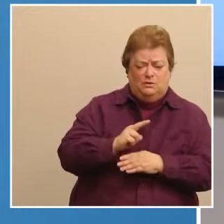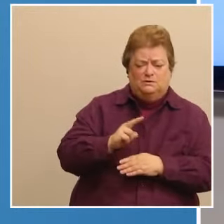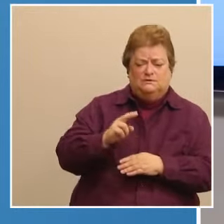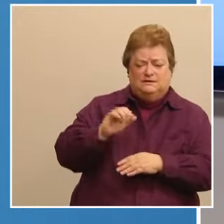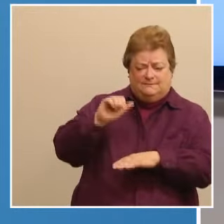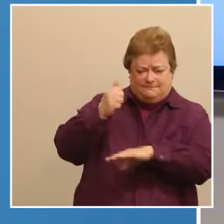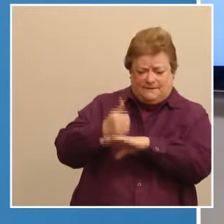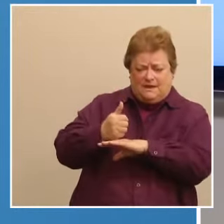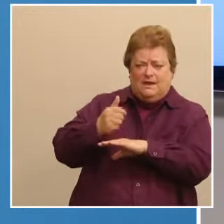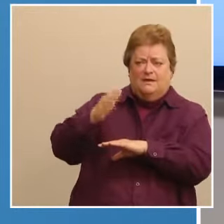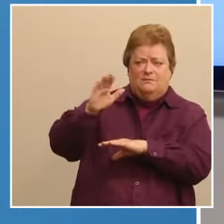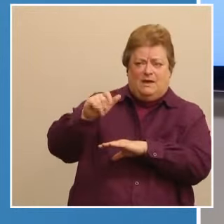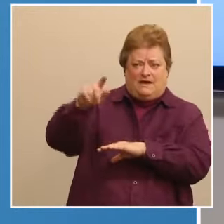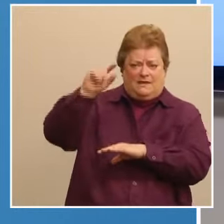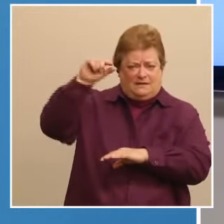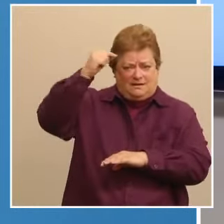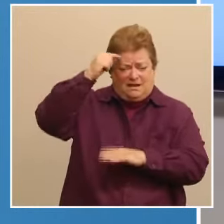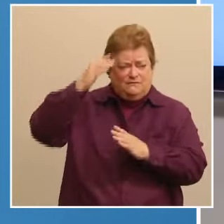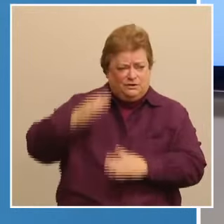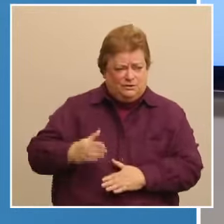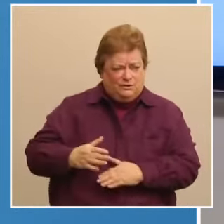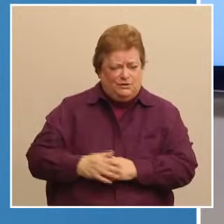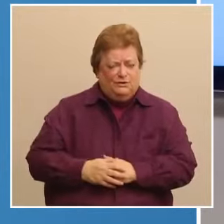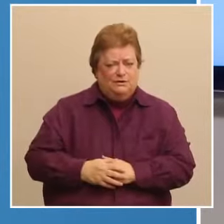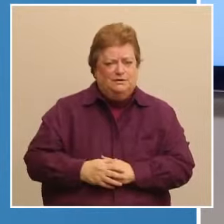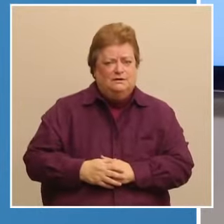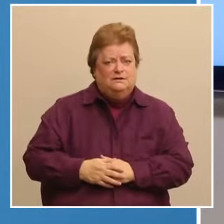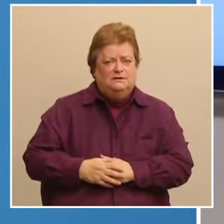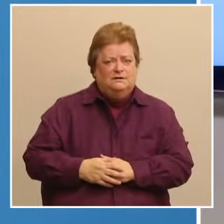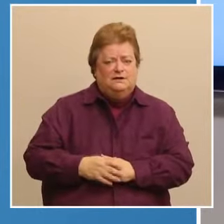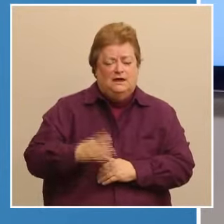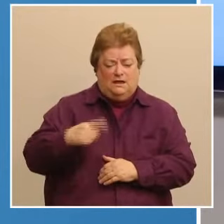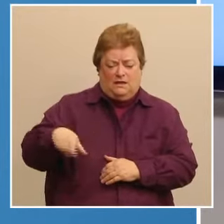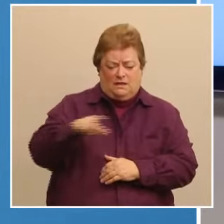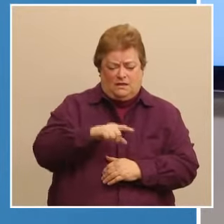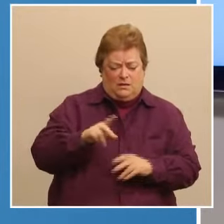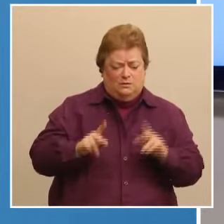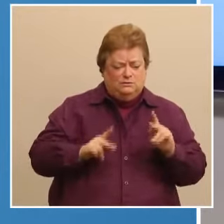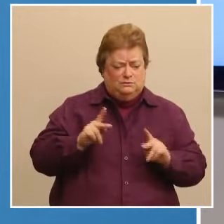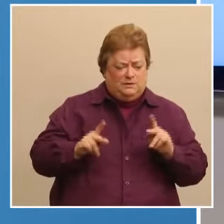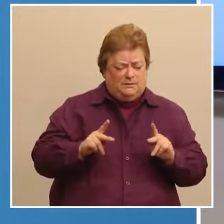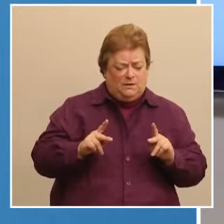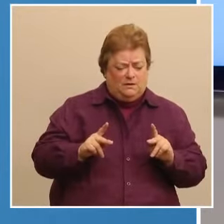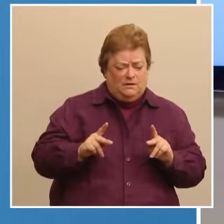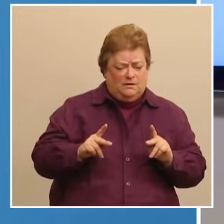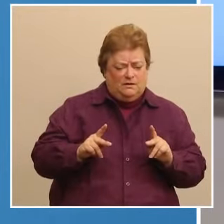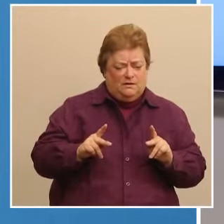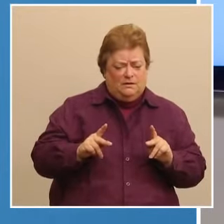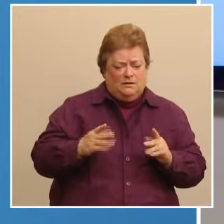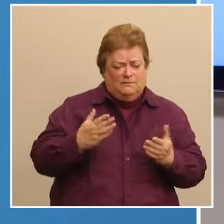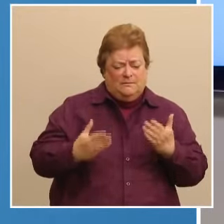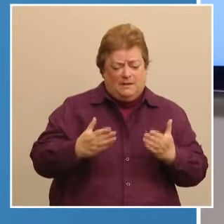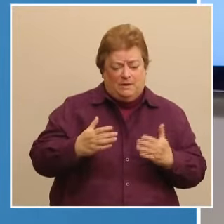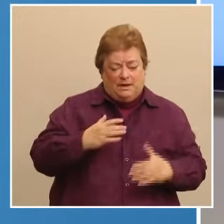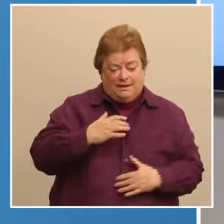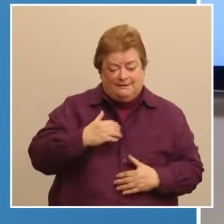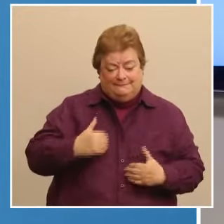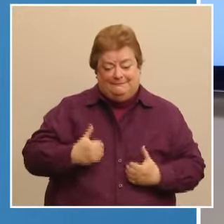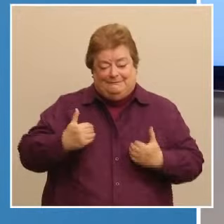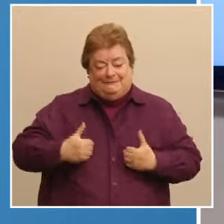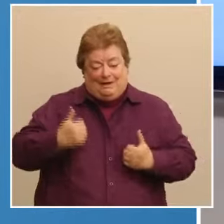has advised us to use. And I think even those individuals that might be younger